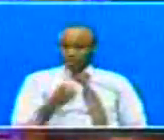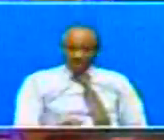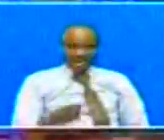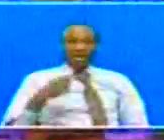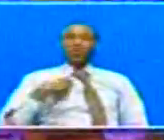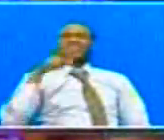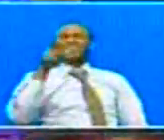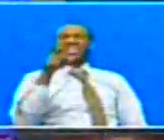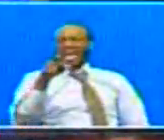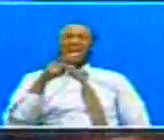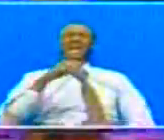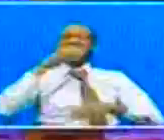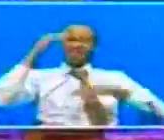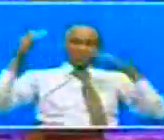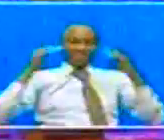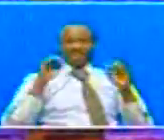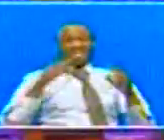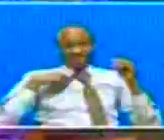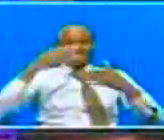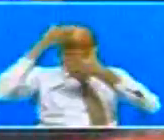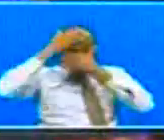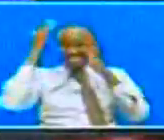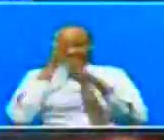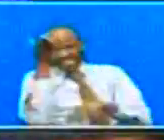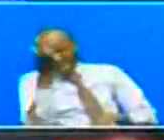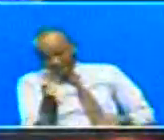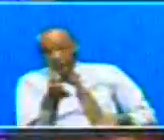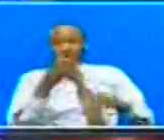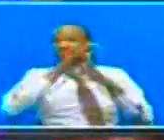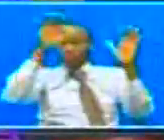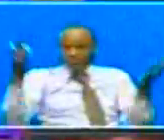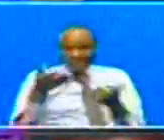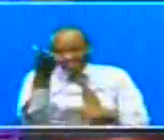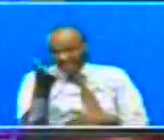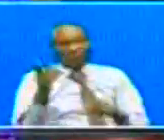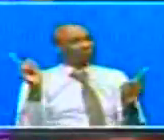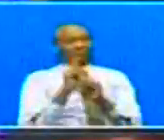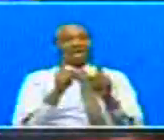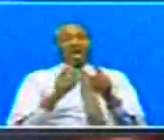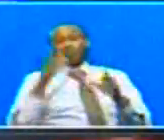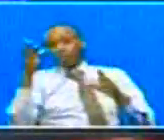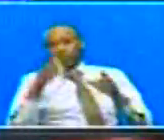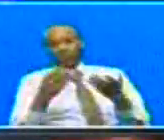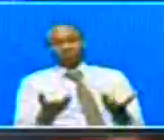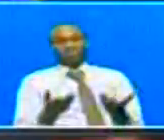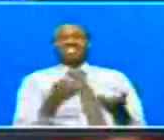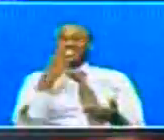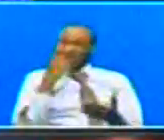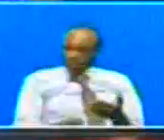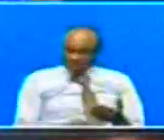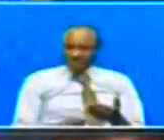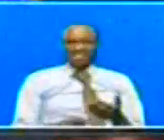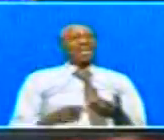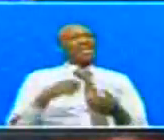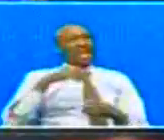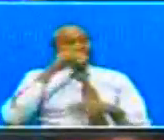let there be no heaven where a terrorist can hide in the world because of attacking America on 9/11. He will be saying, let there